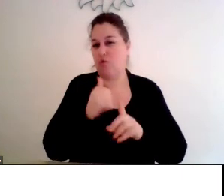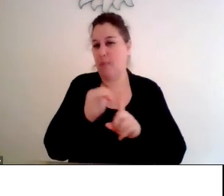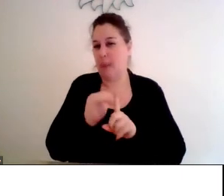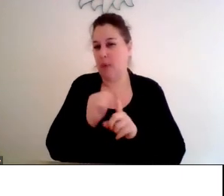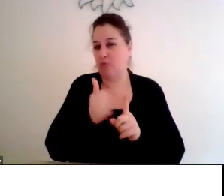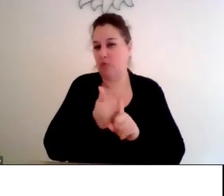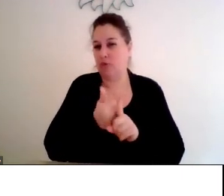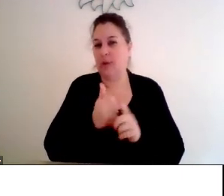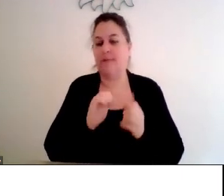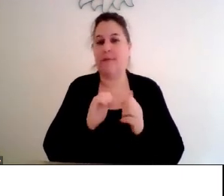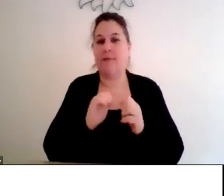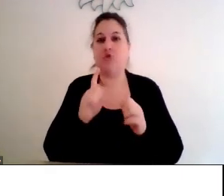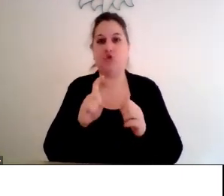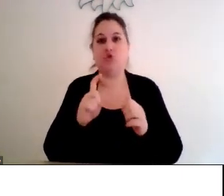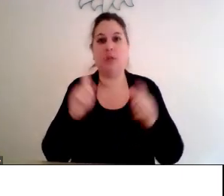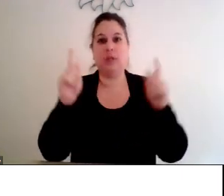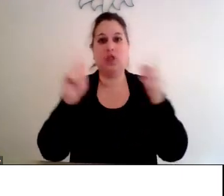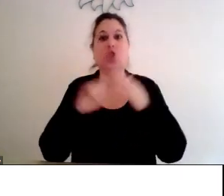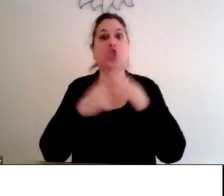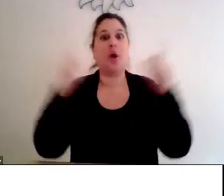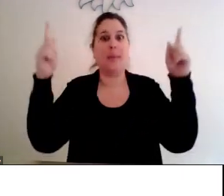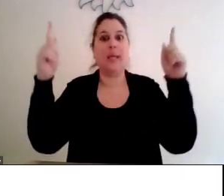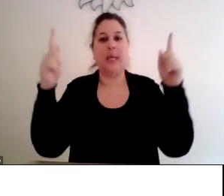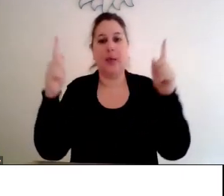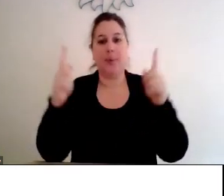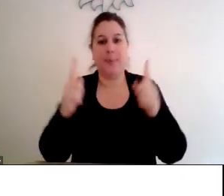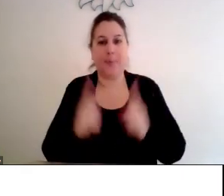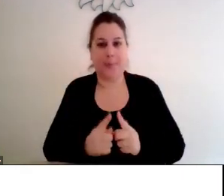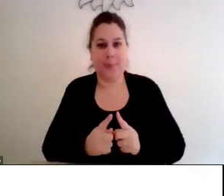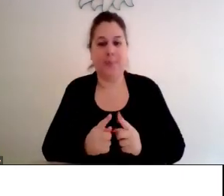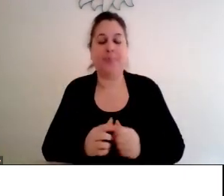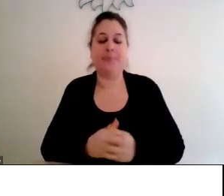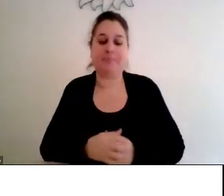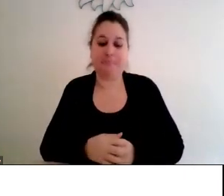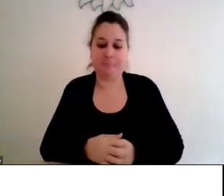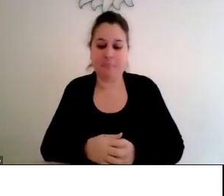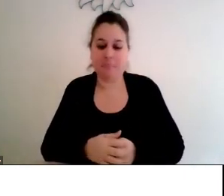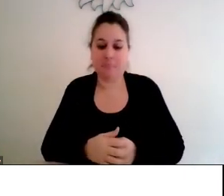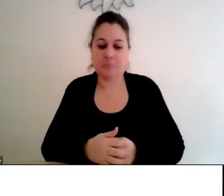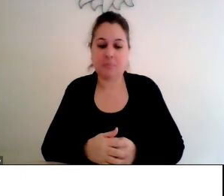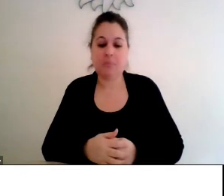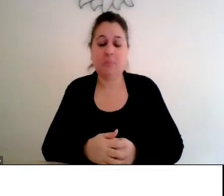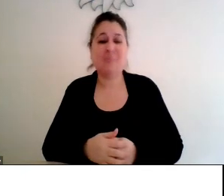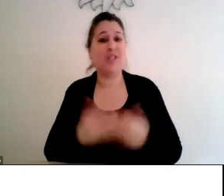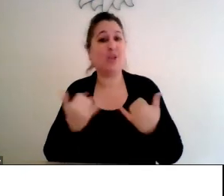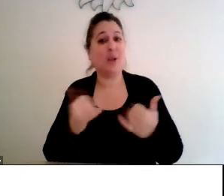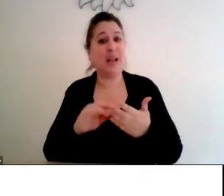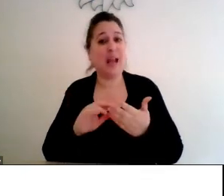All right, let's look at this one together. What should be the first